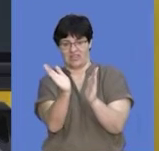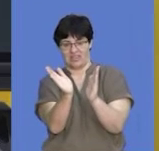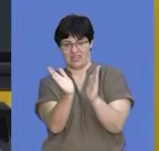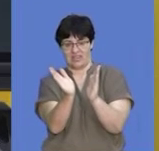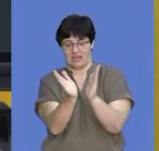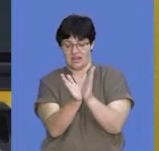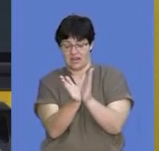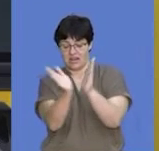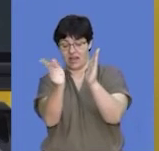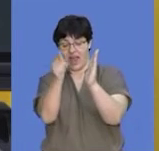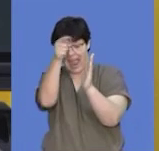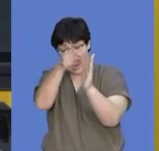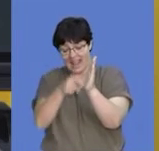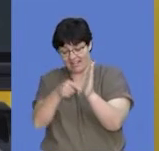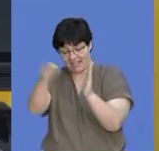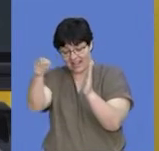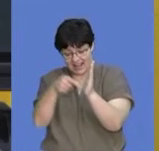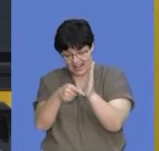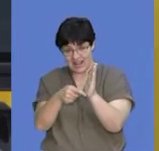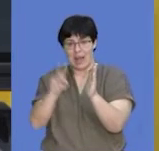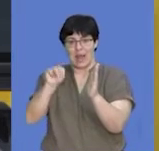a magnetic declination.